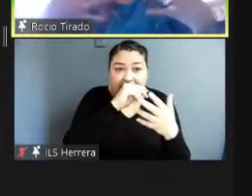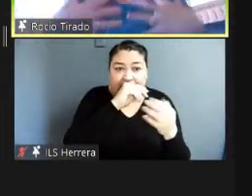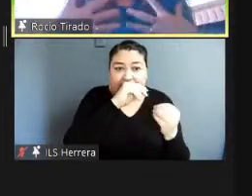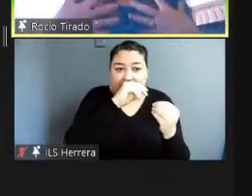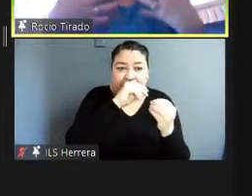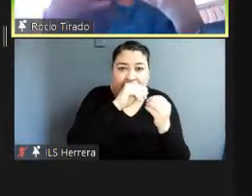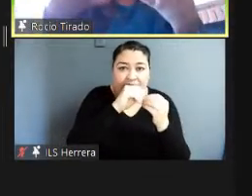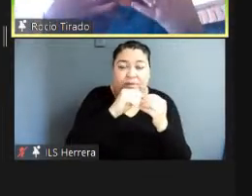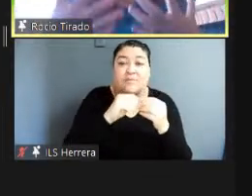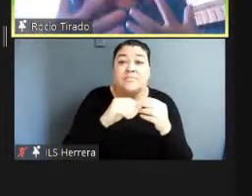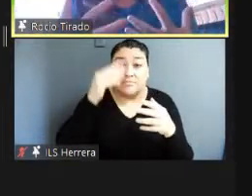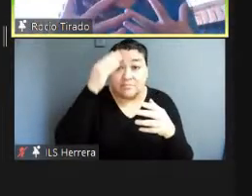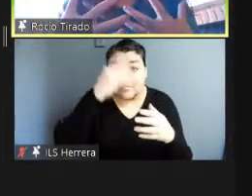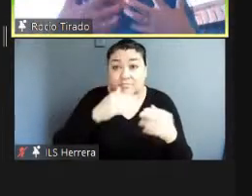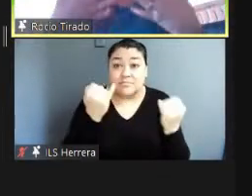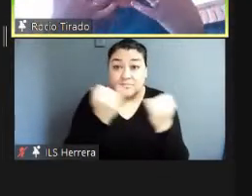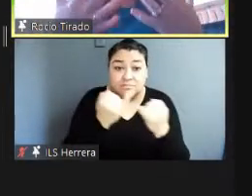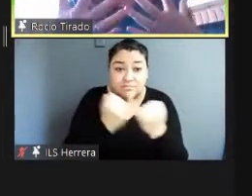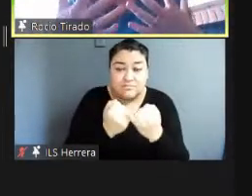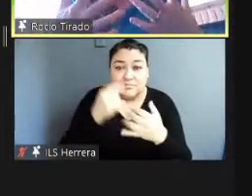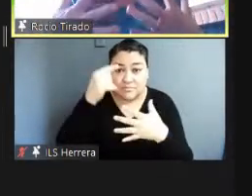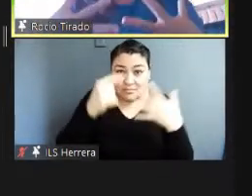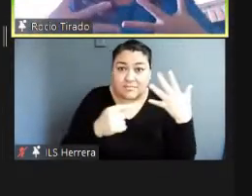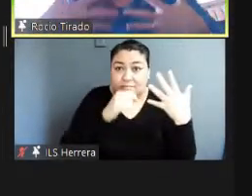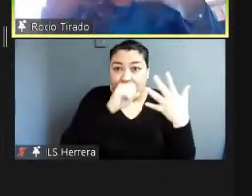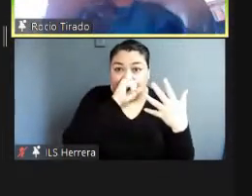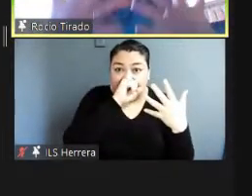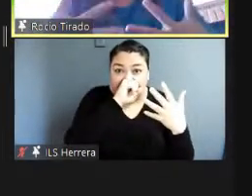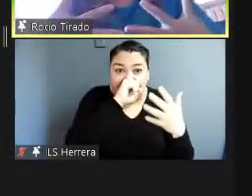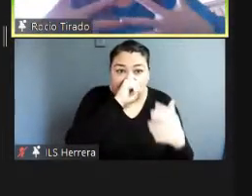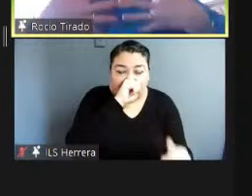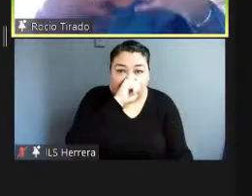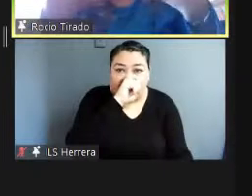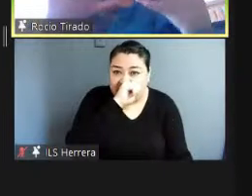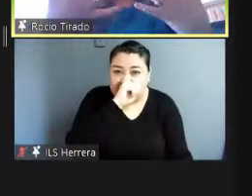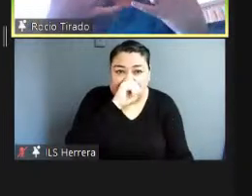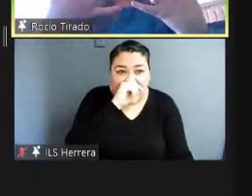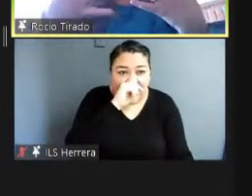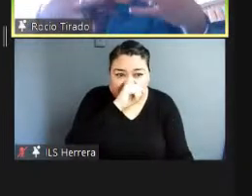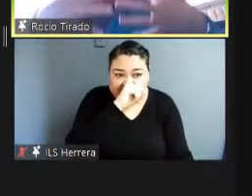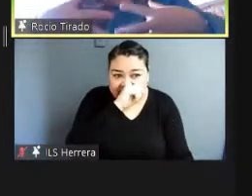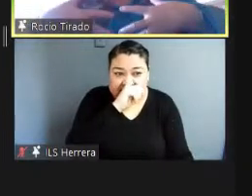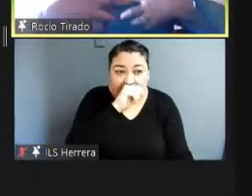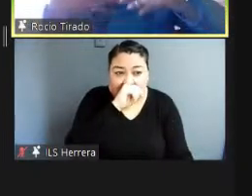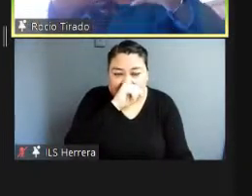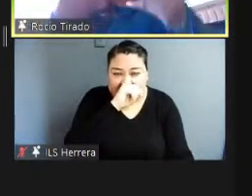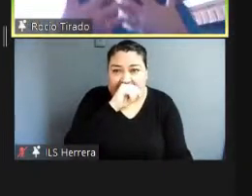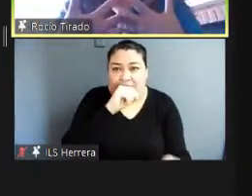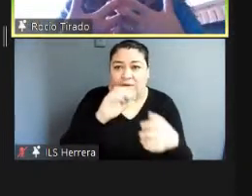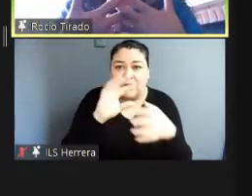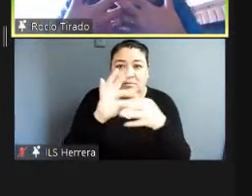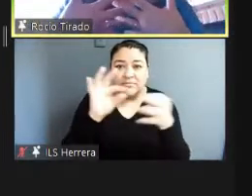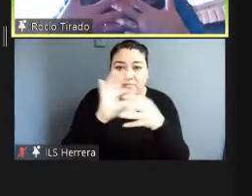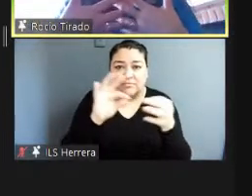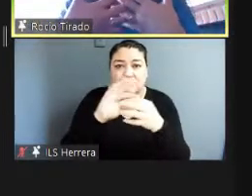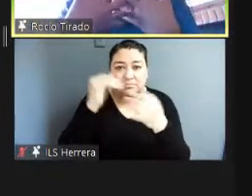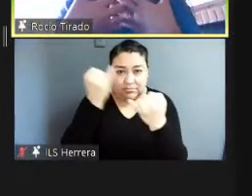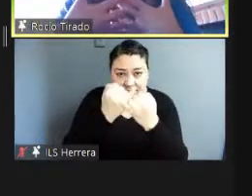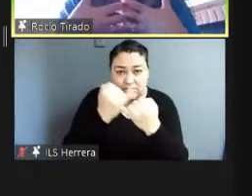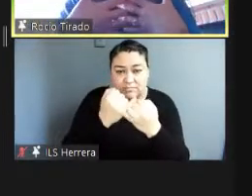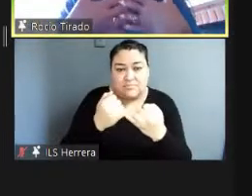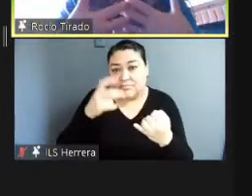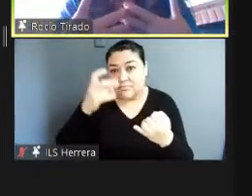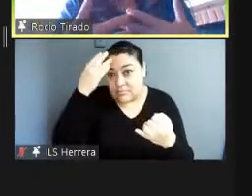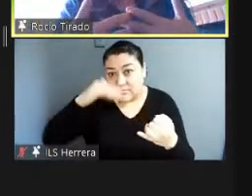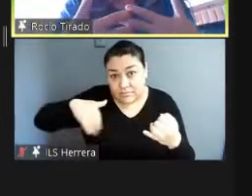we included for the entire curriculum. We, in the field of microbiology and parasitology, which were those that